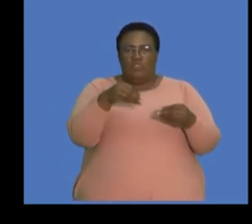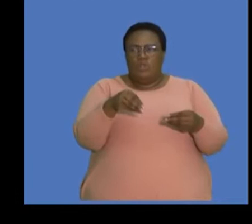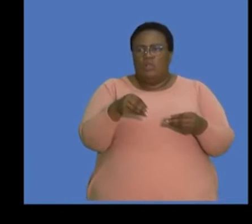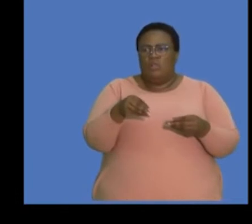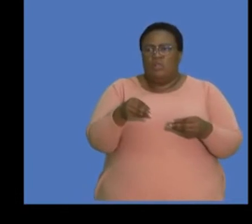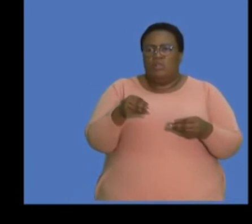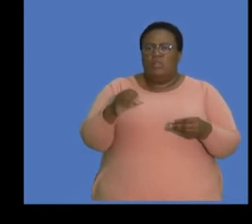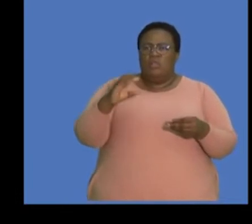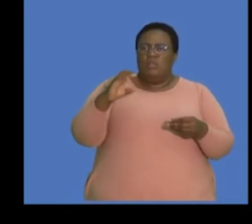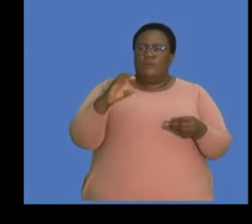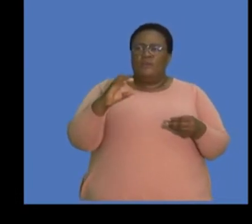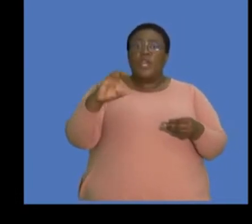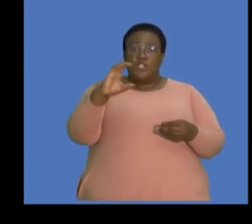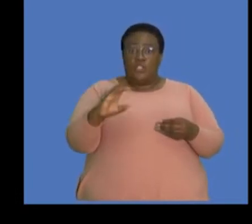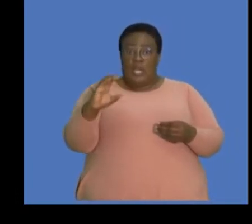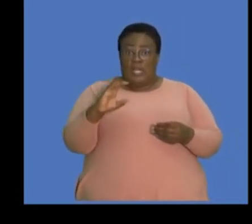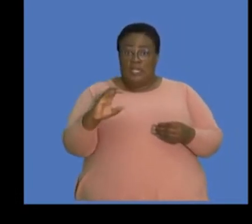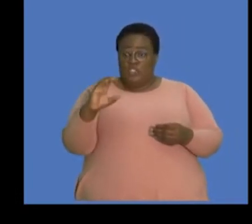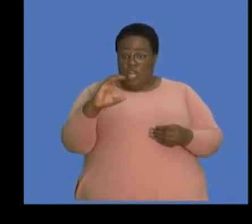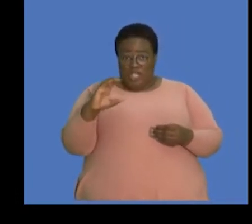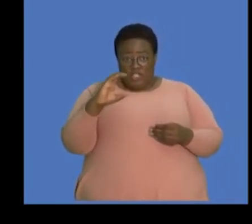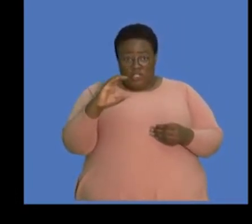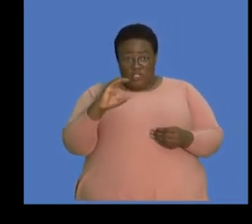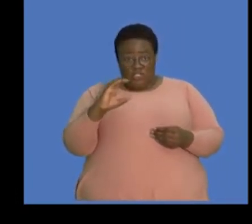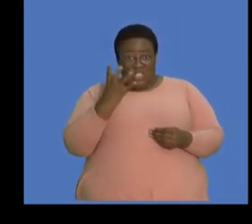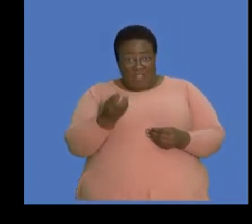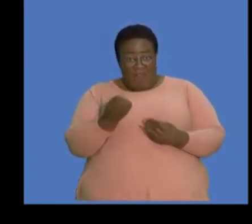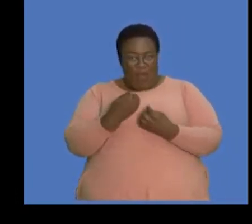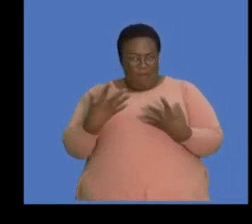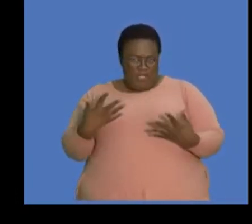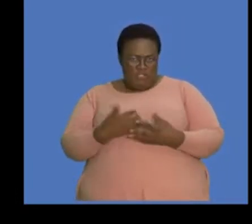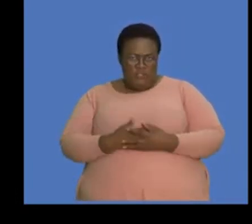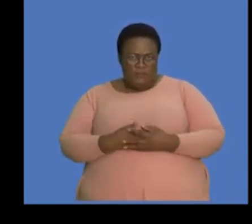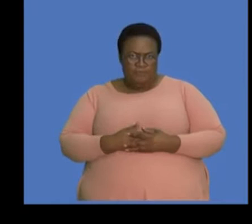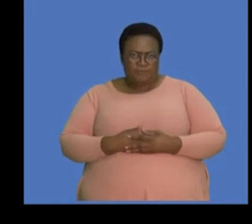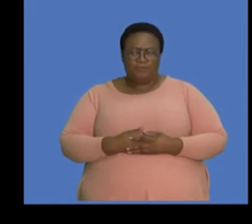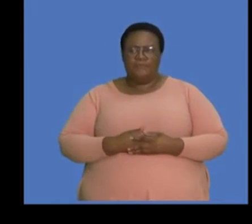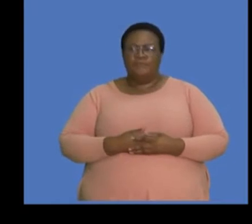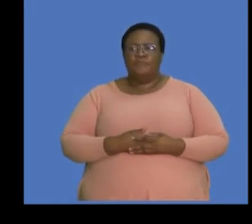How do we determine the magnitude of charge, right?